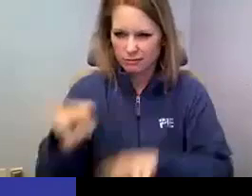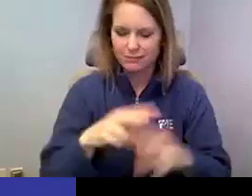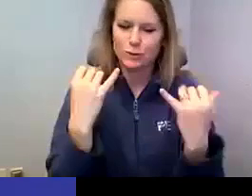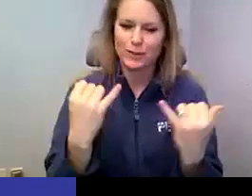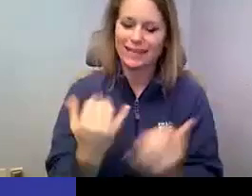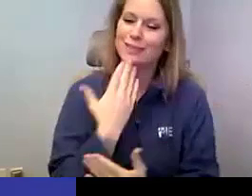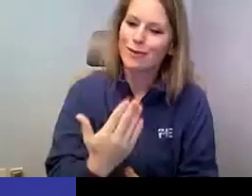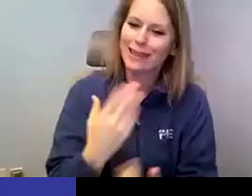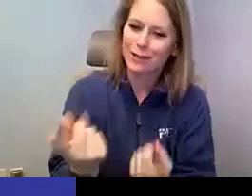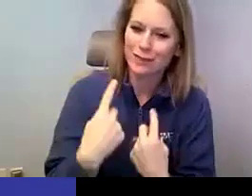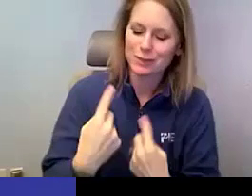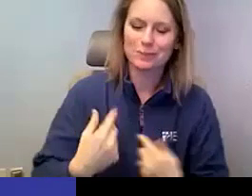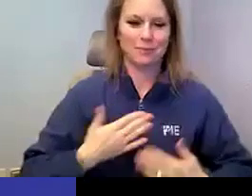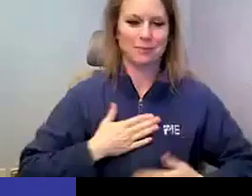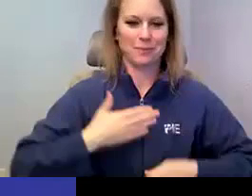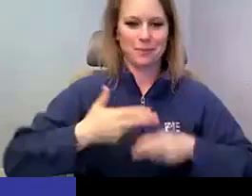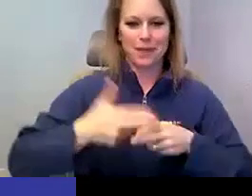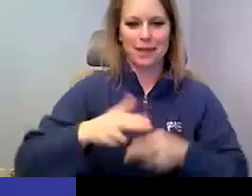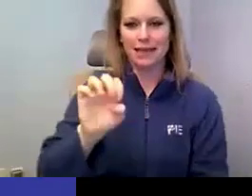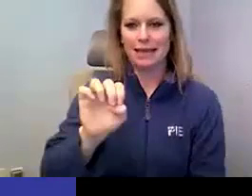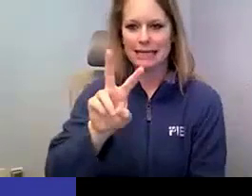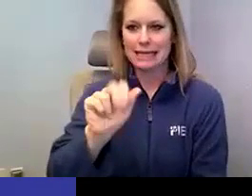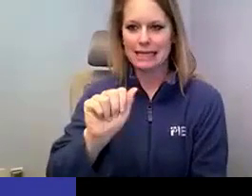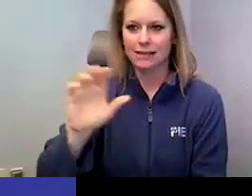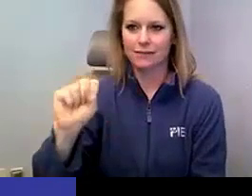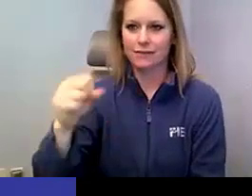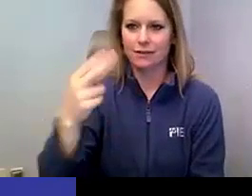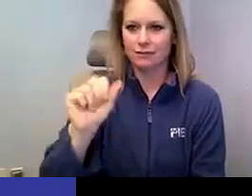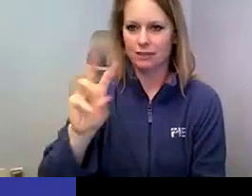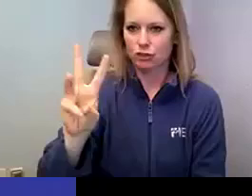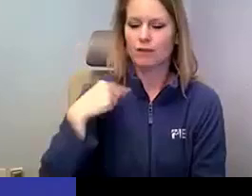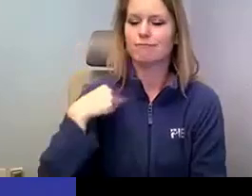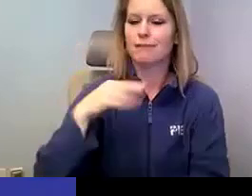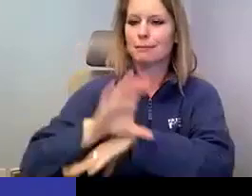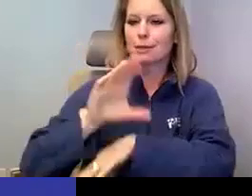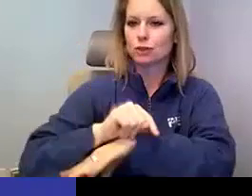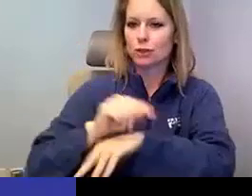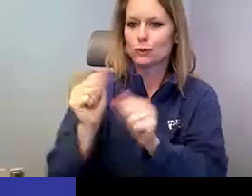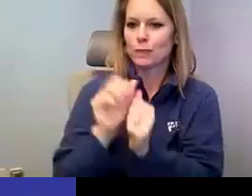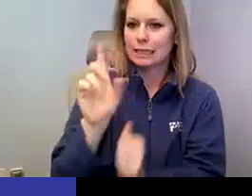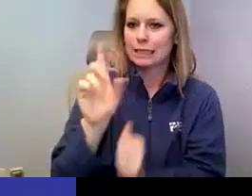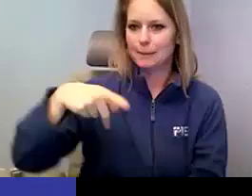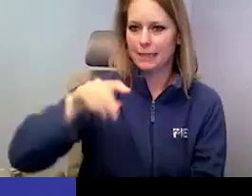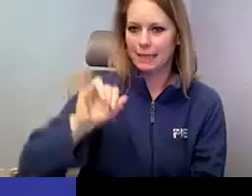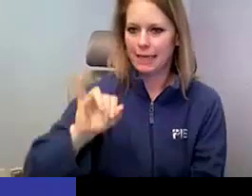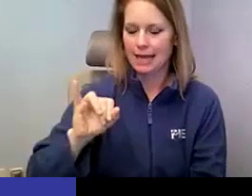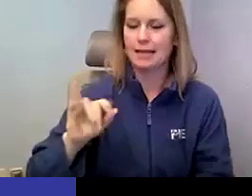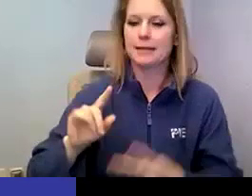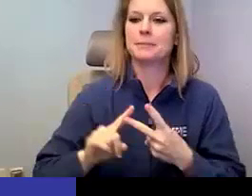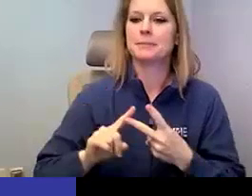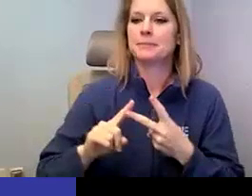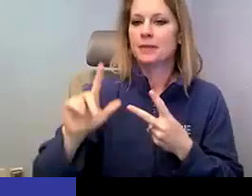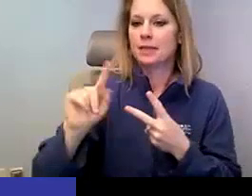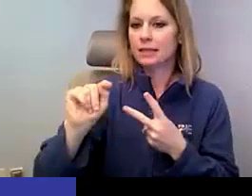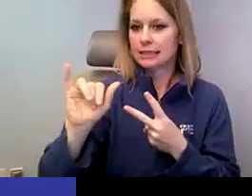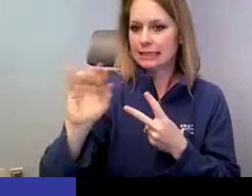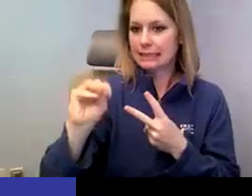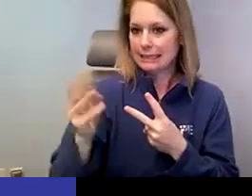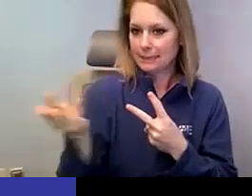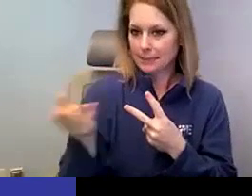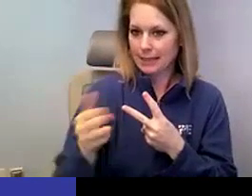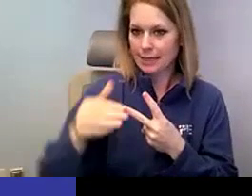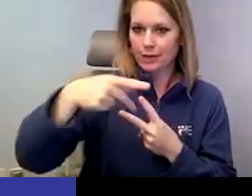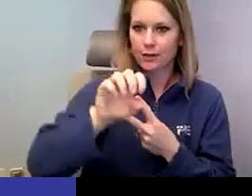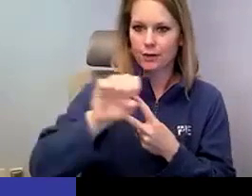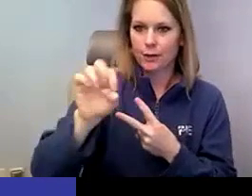I'm Eva Shaw. I'm a consultant on the special education team at DPI. And with me today is Tim Pierenboom. He's the school